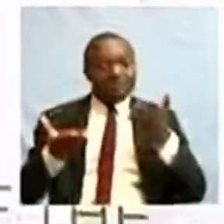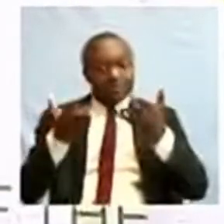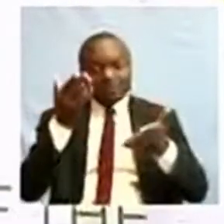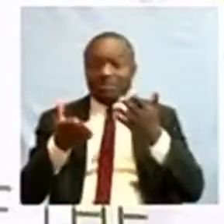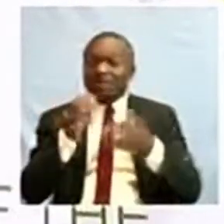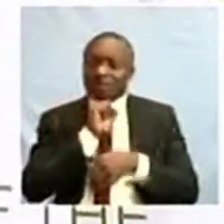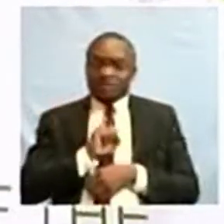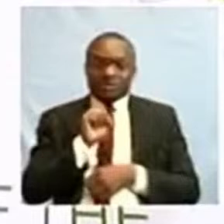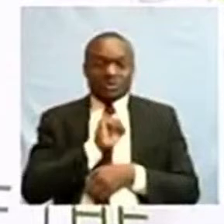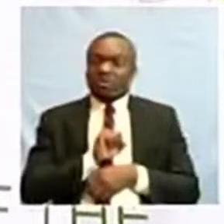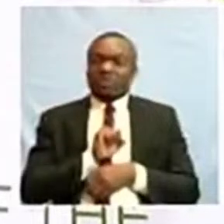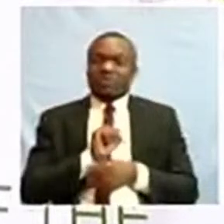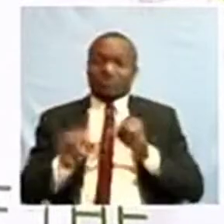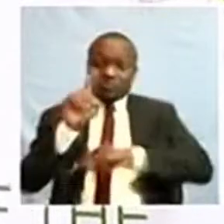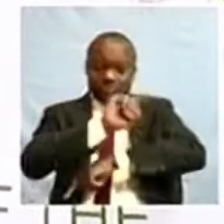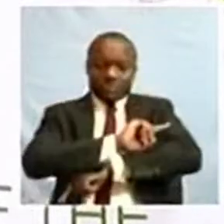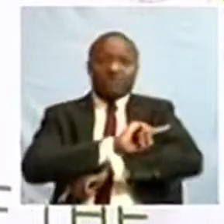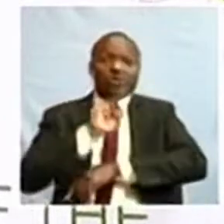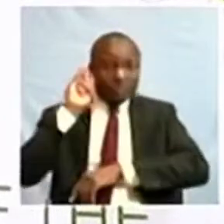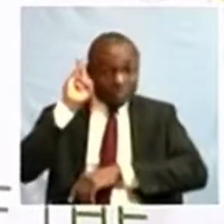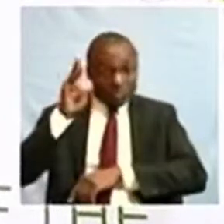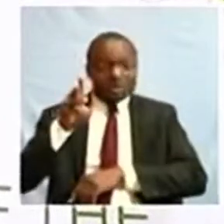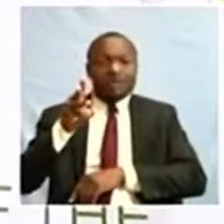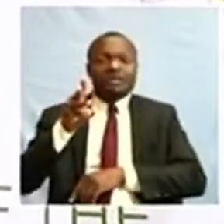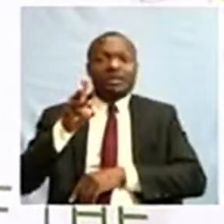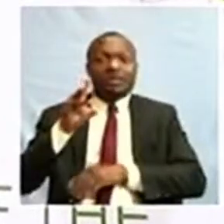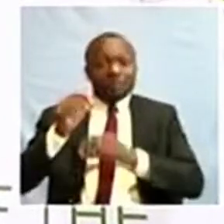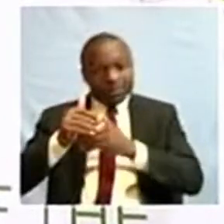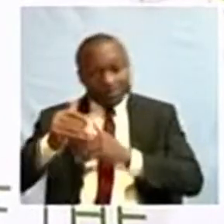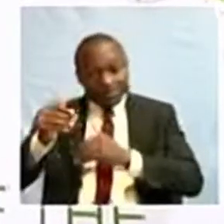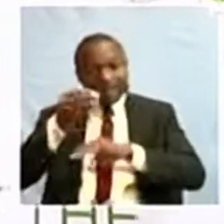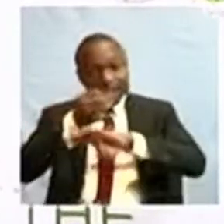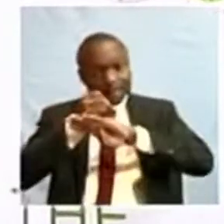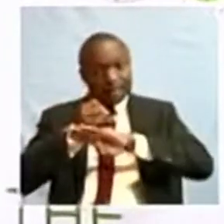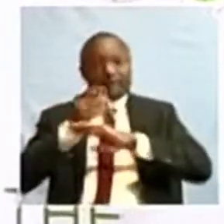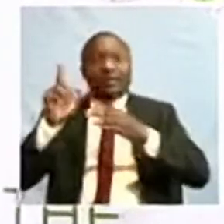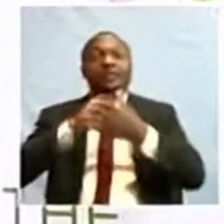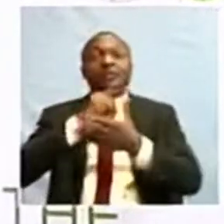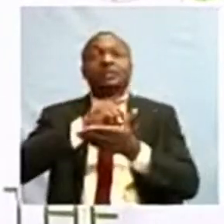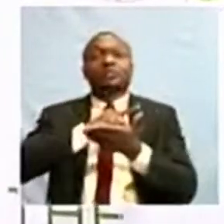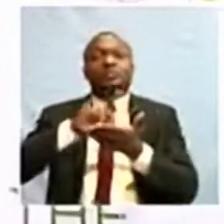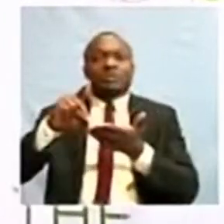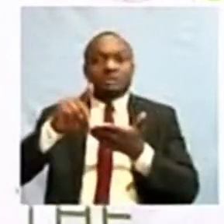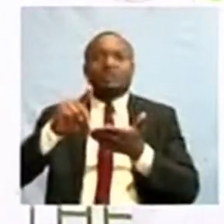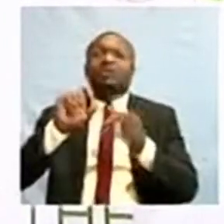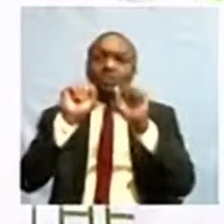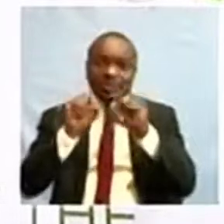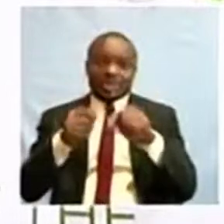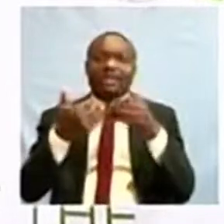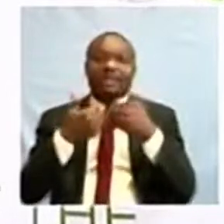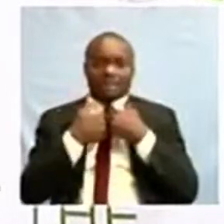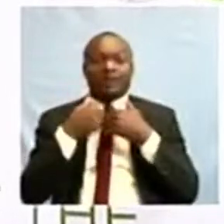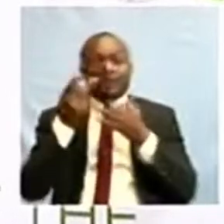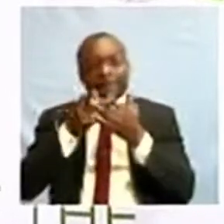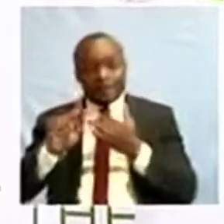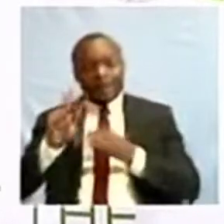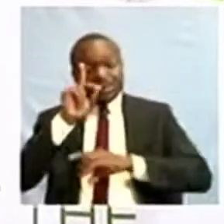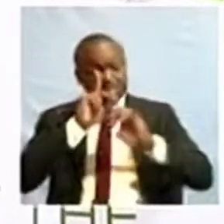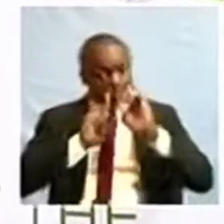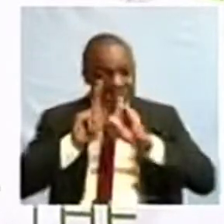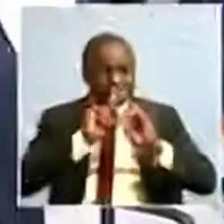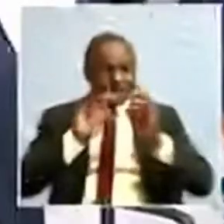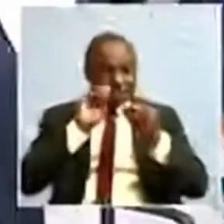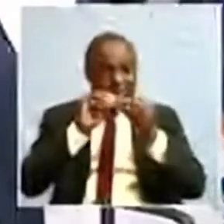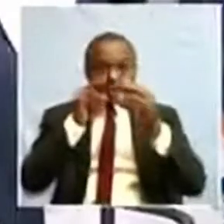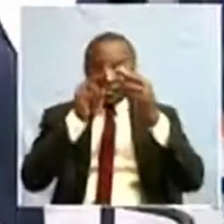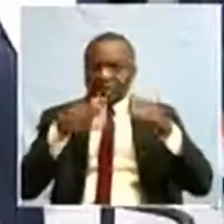with us for today. We'll definitely extend an invitation for next week that we can have a part 2 of looking at this very